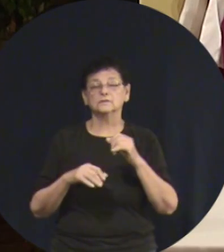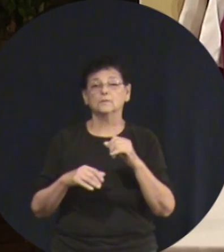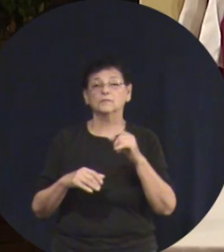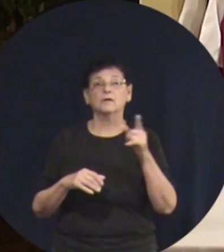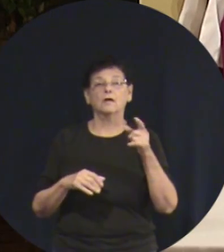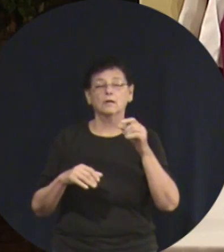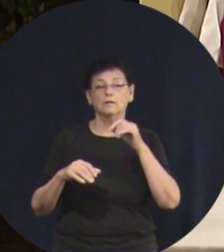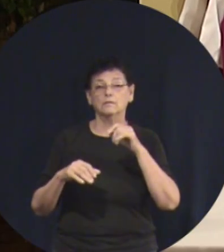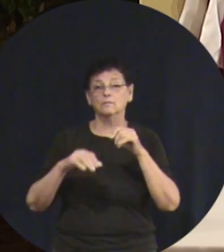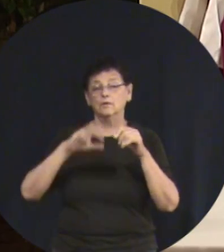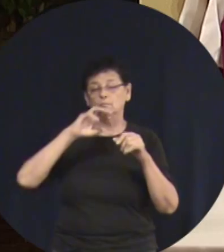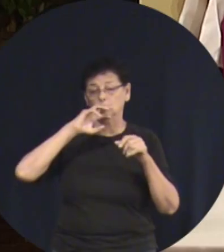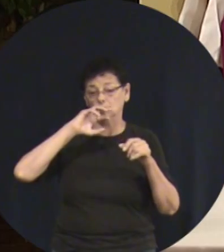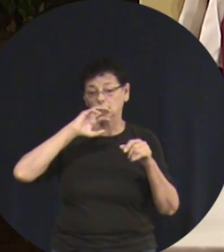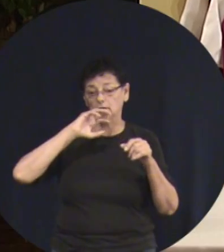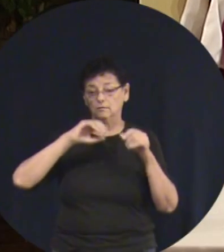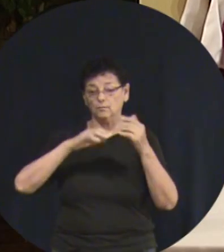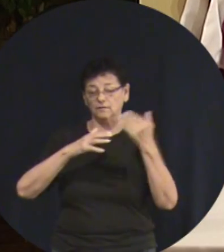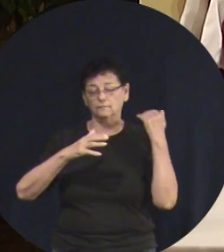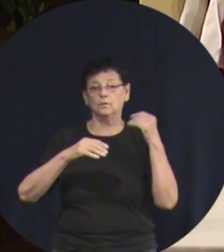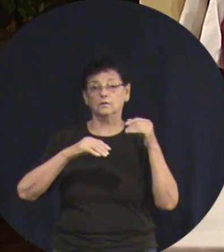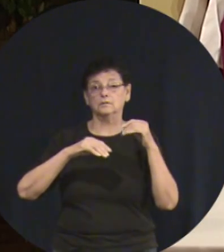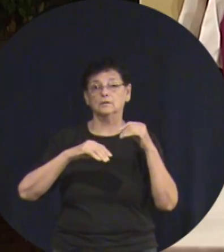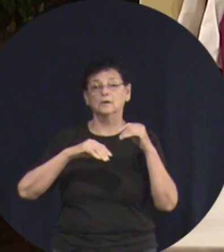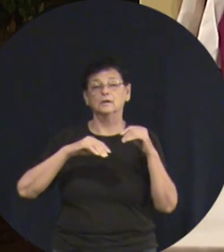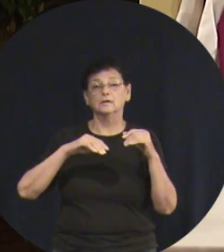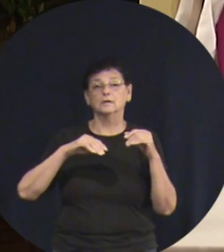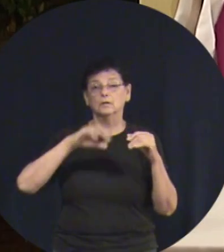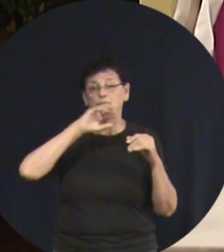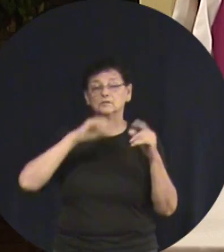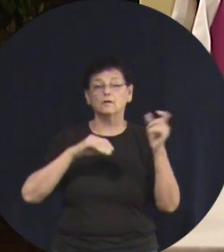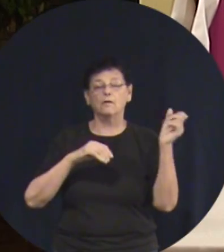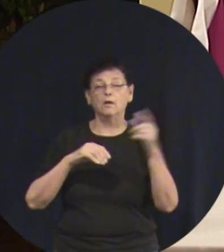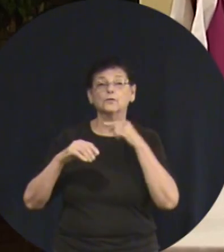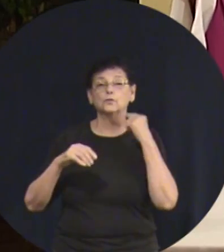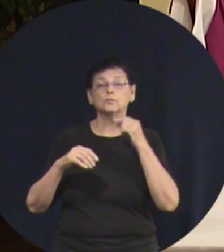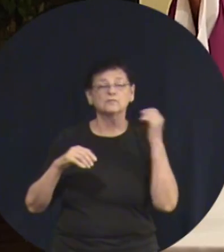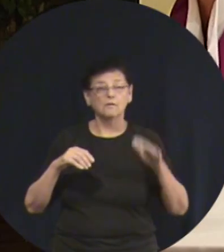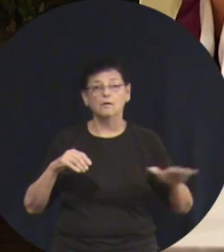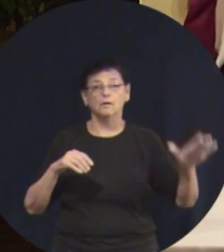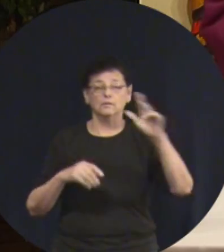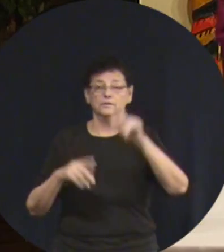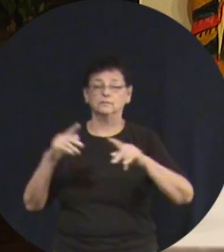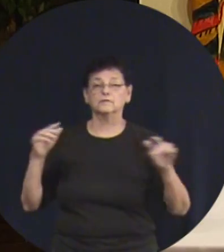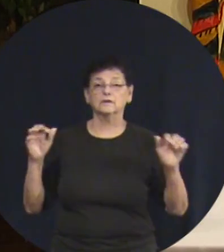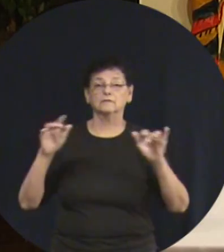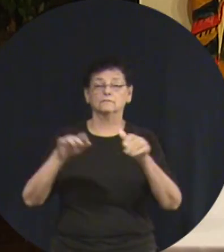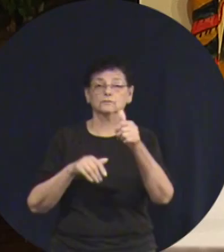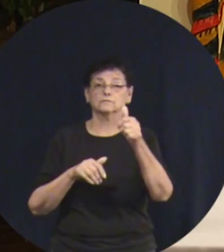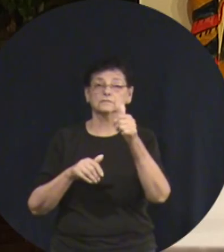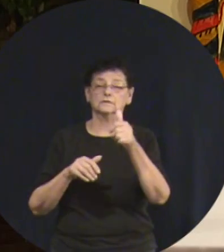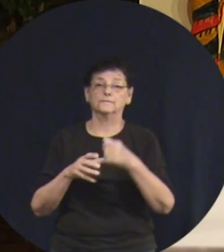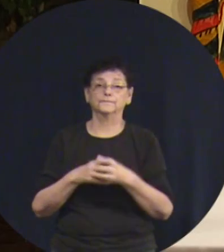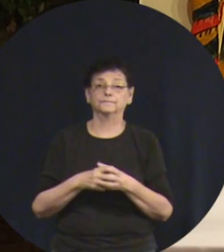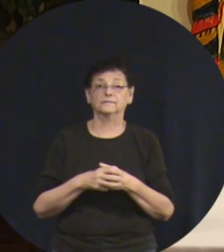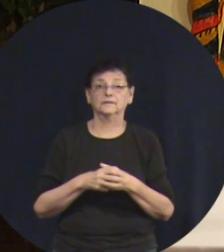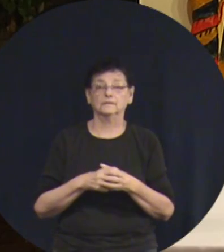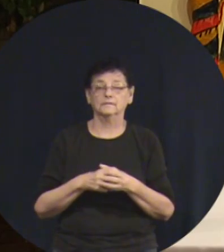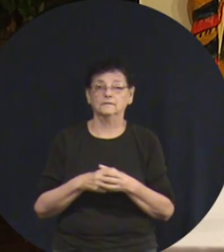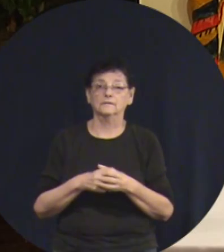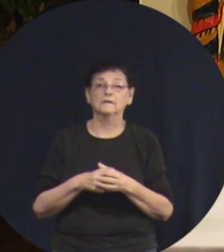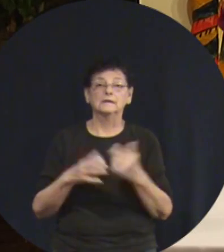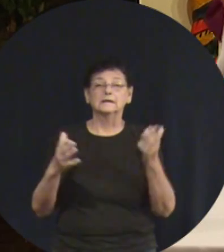body, one spirit in Christ. May he make of us an eternal offering to you so that we may obtain an inheritance with